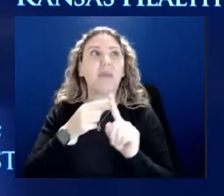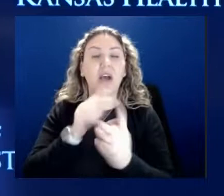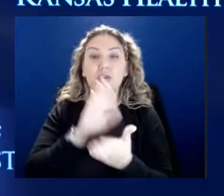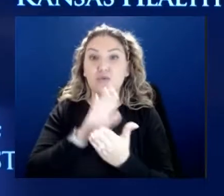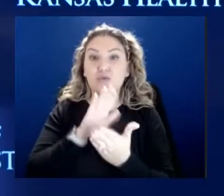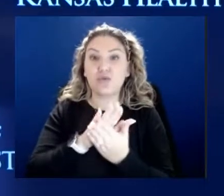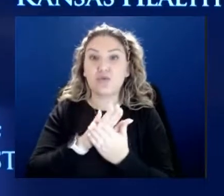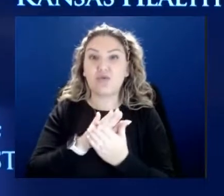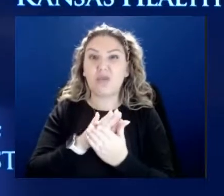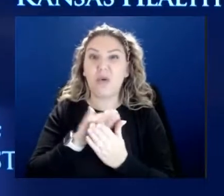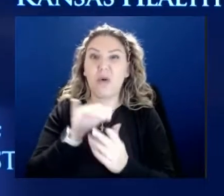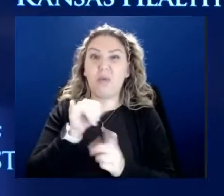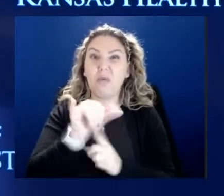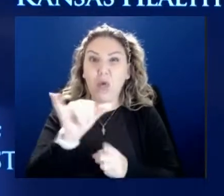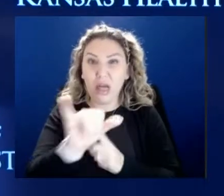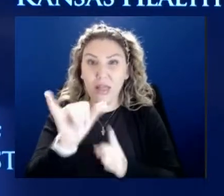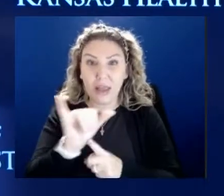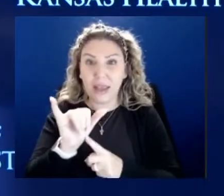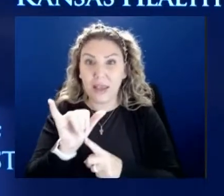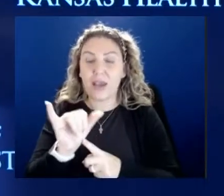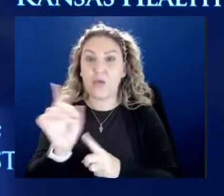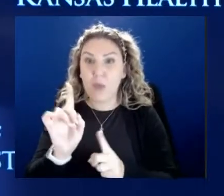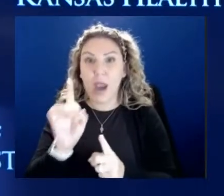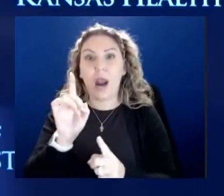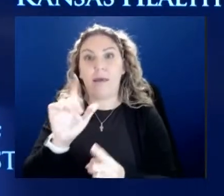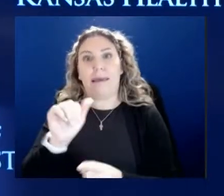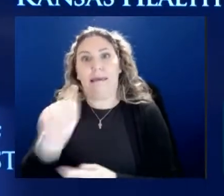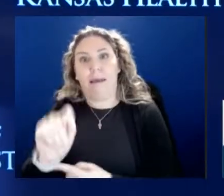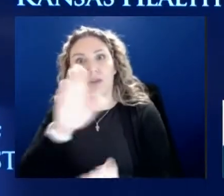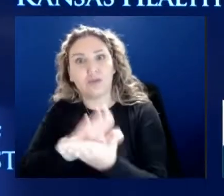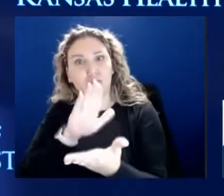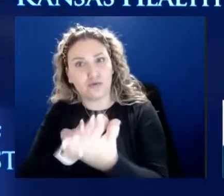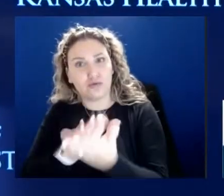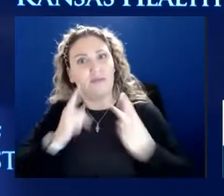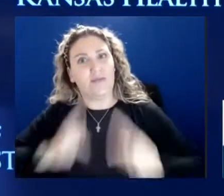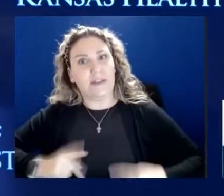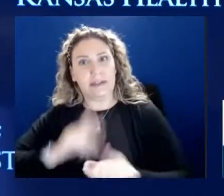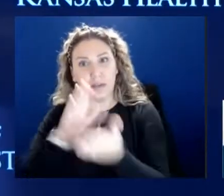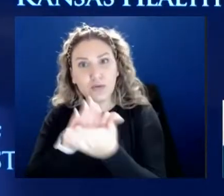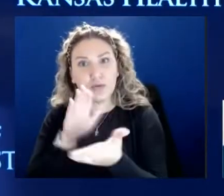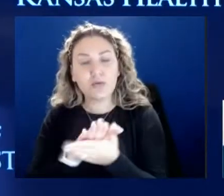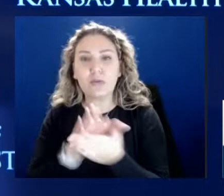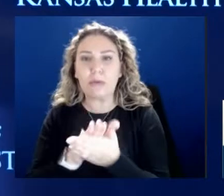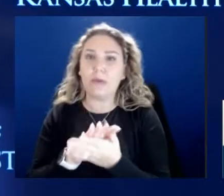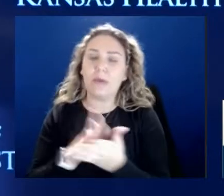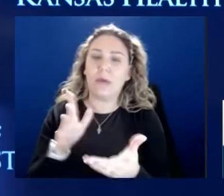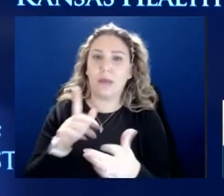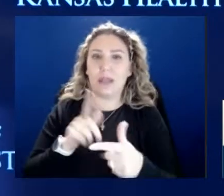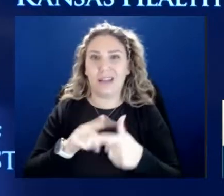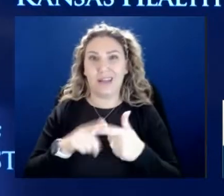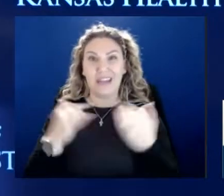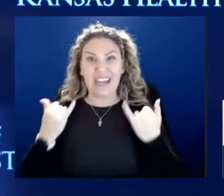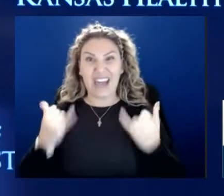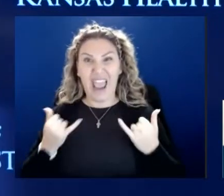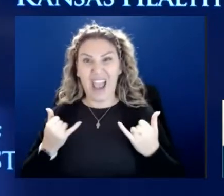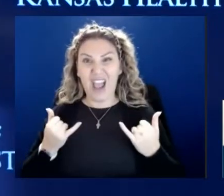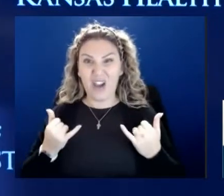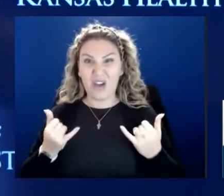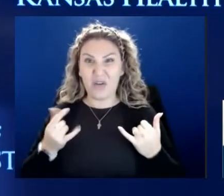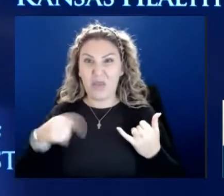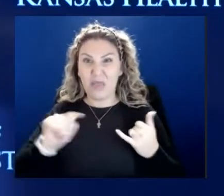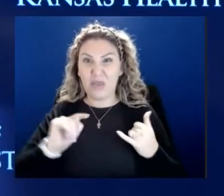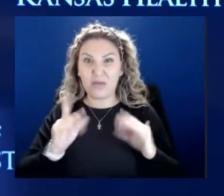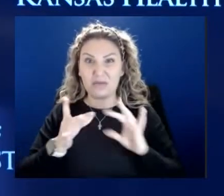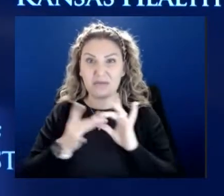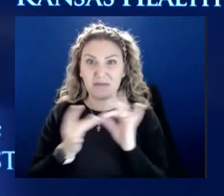making comments at school, and that's where it was left at, a generation or 2 or 3 ago. And these days, those comments don't stay